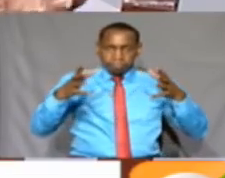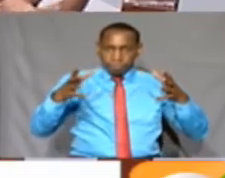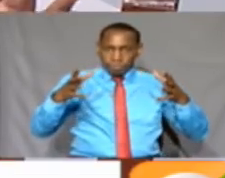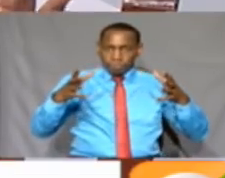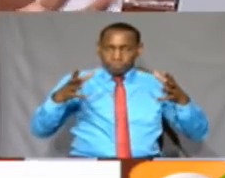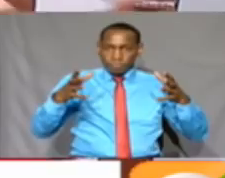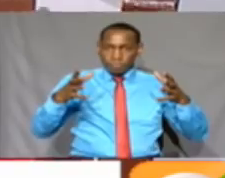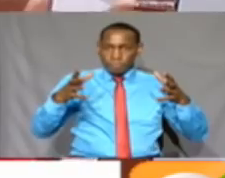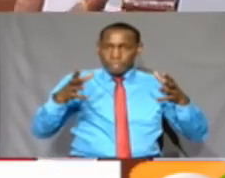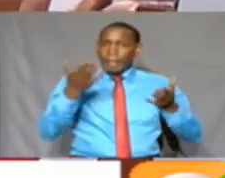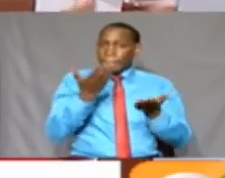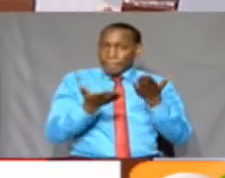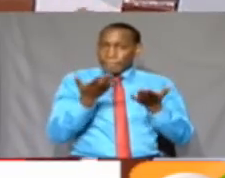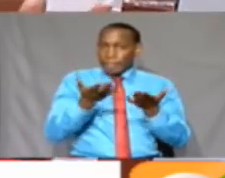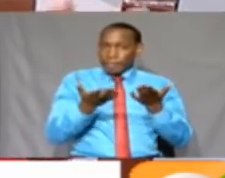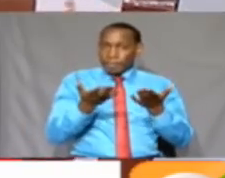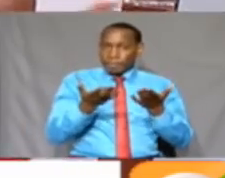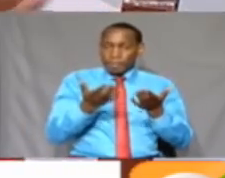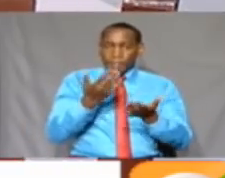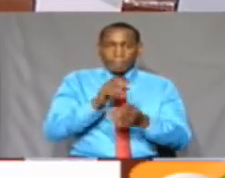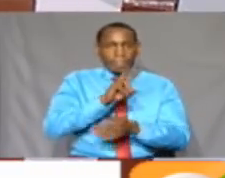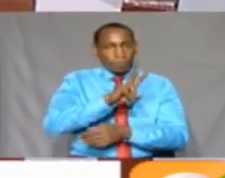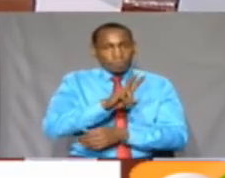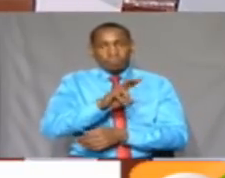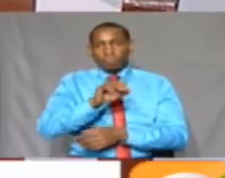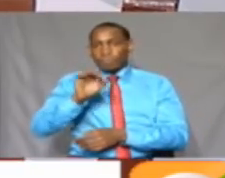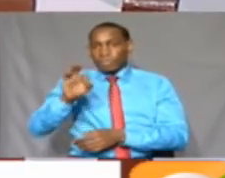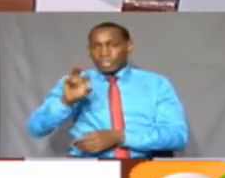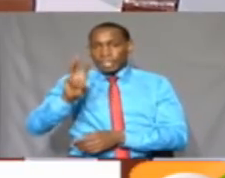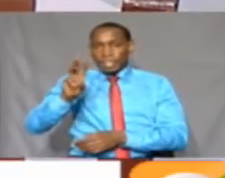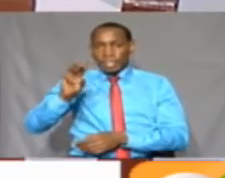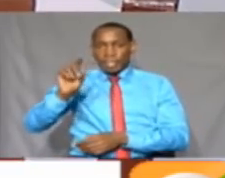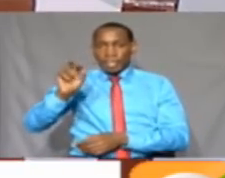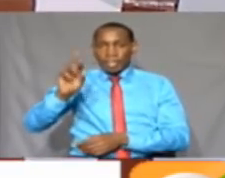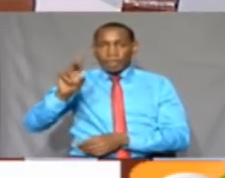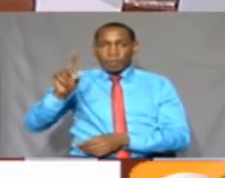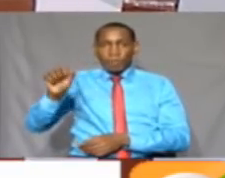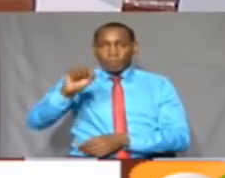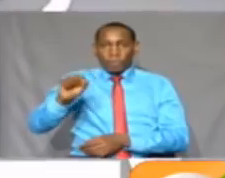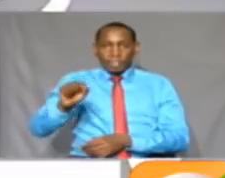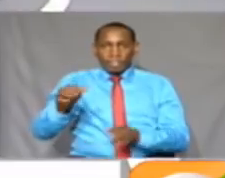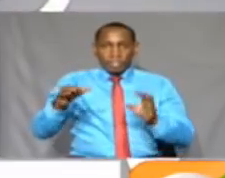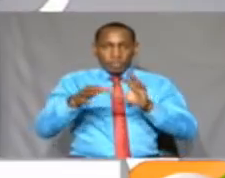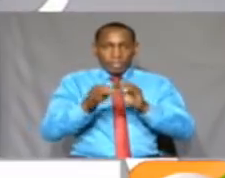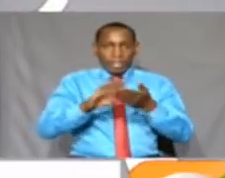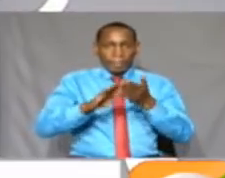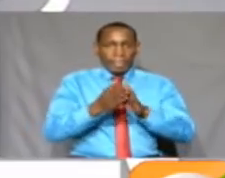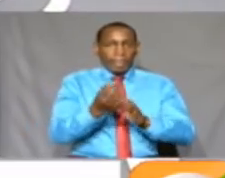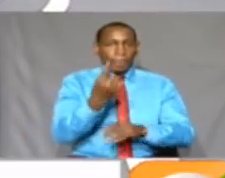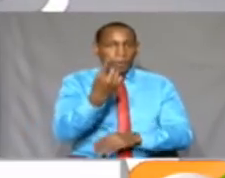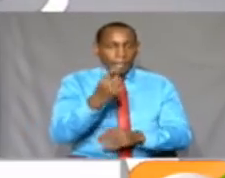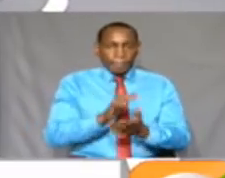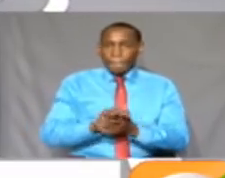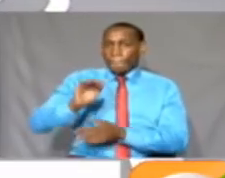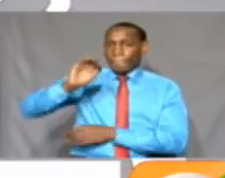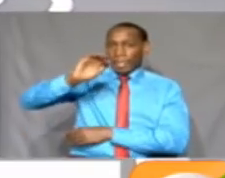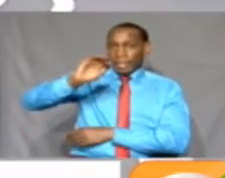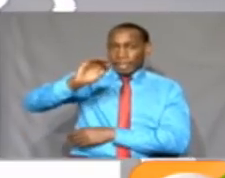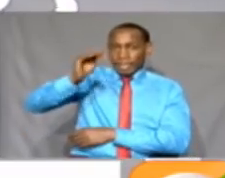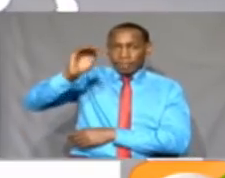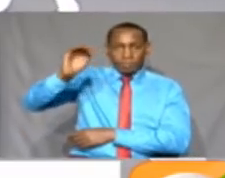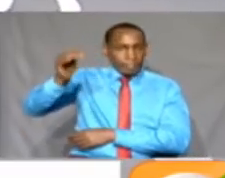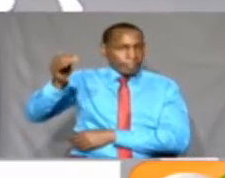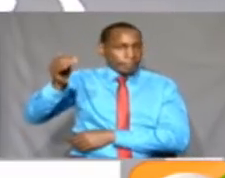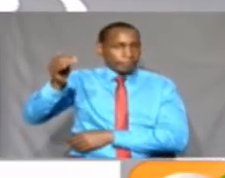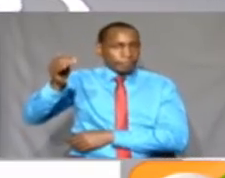not slightly, but probably maybe like 2 or 3 wards together. In one. And then the counties, of course, they